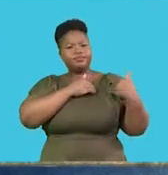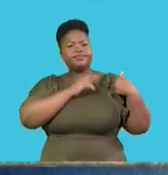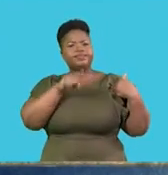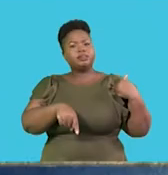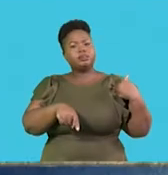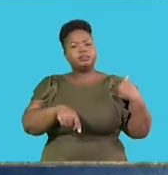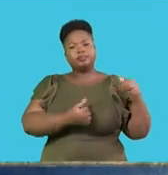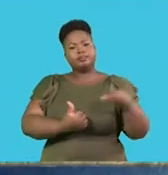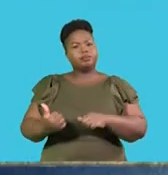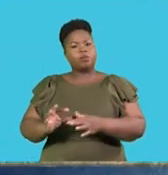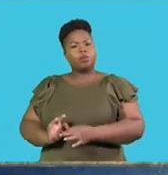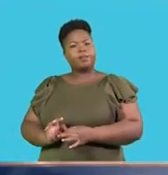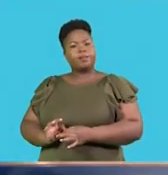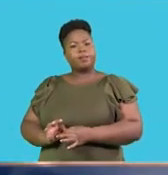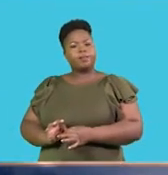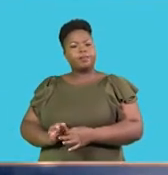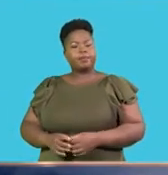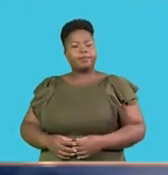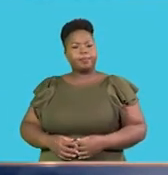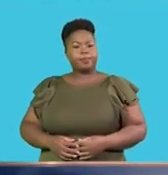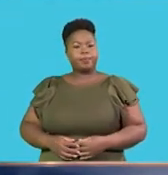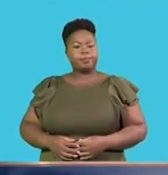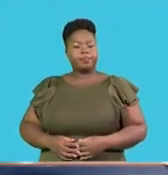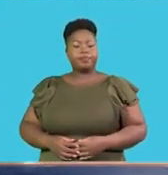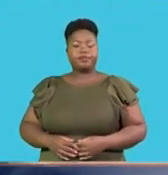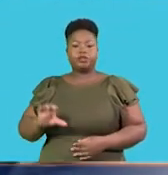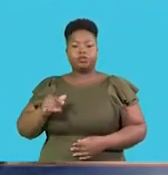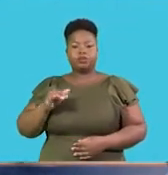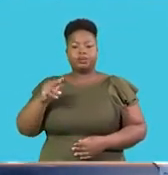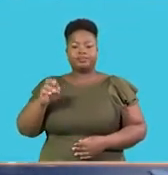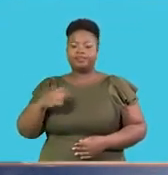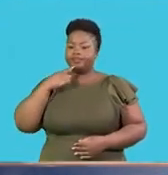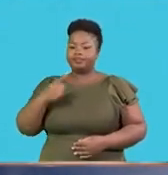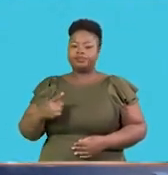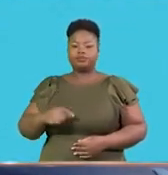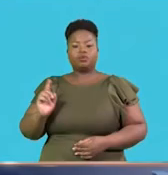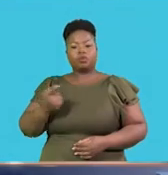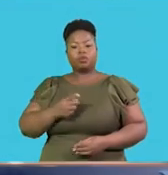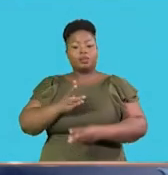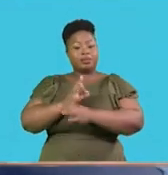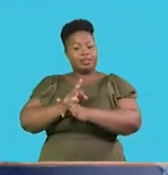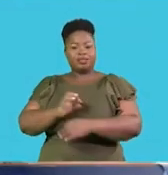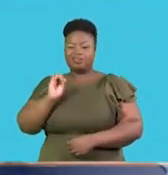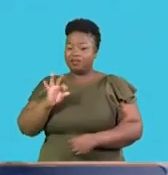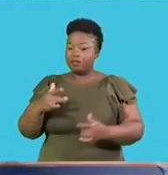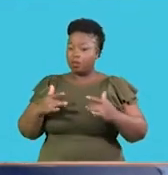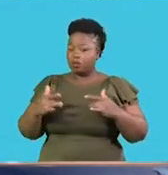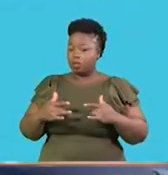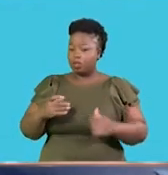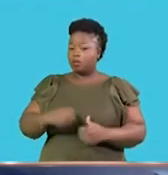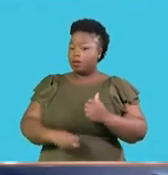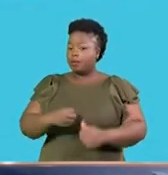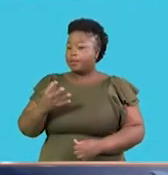I expect my child to come back to me being safe. UChiloane ukhuthaze abazali nabahlali ukuba xa kukho inkxalabo